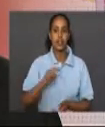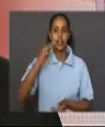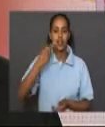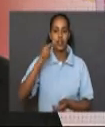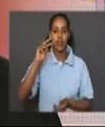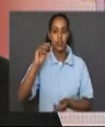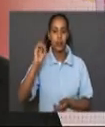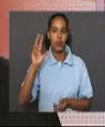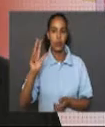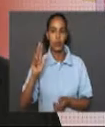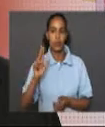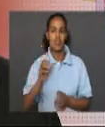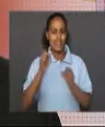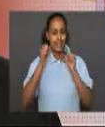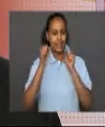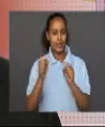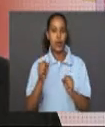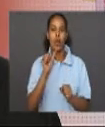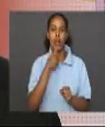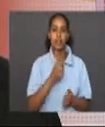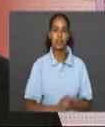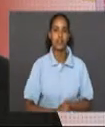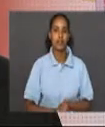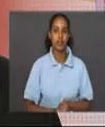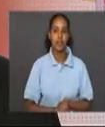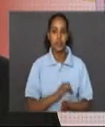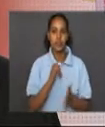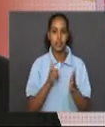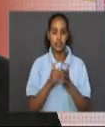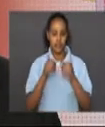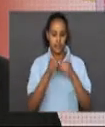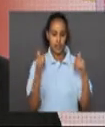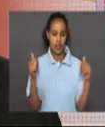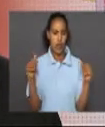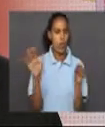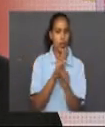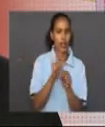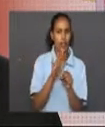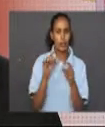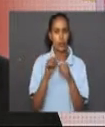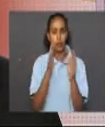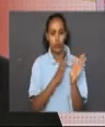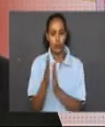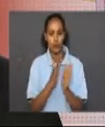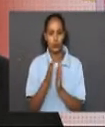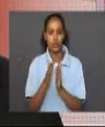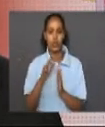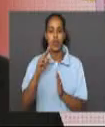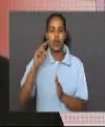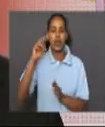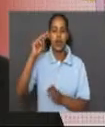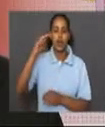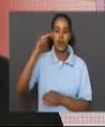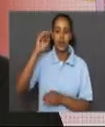Nitric acid is a strong acid. It separates completely to produce